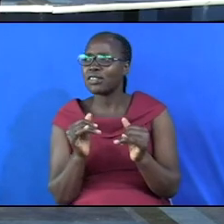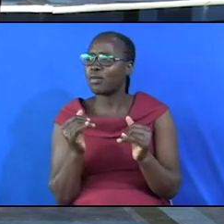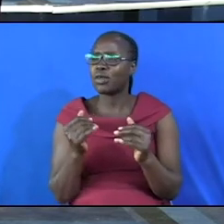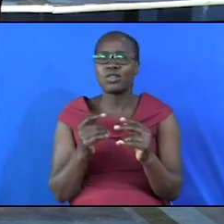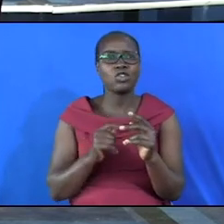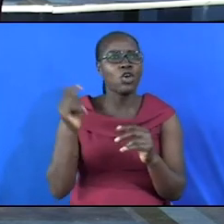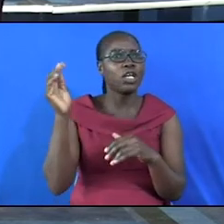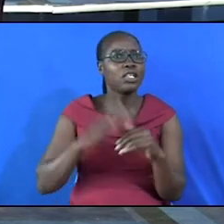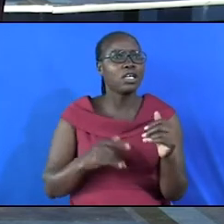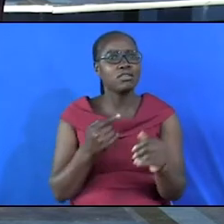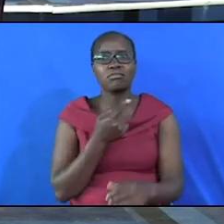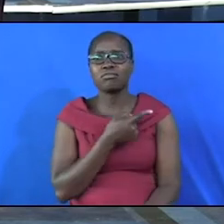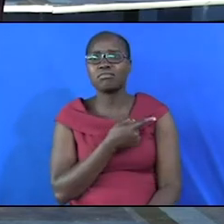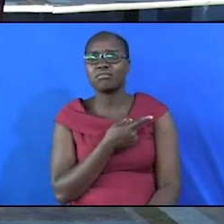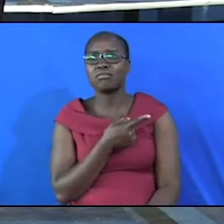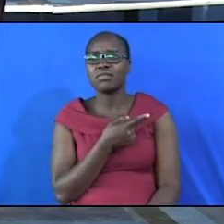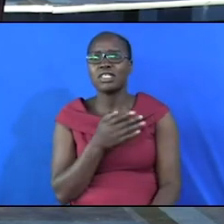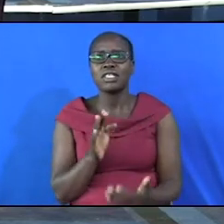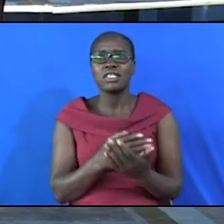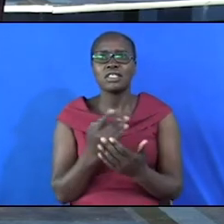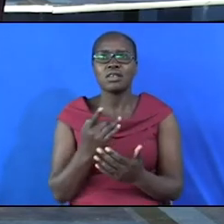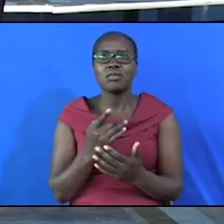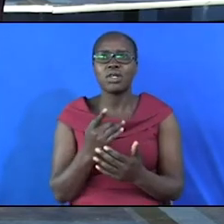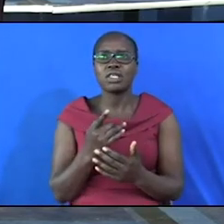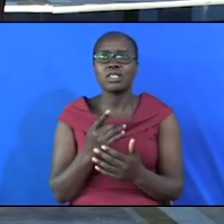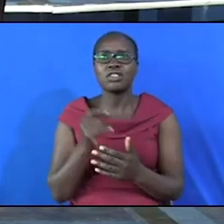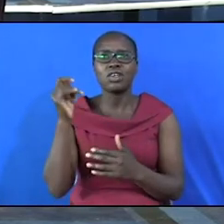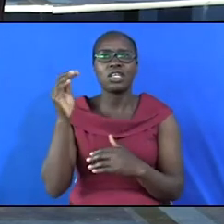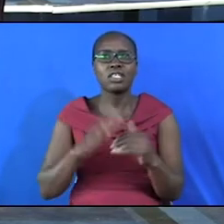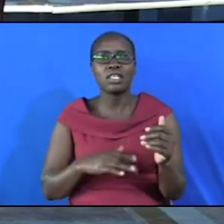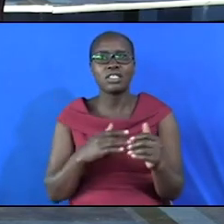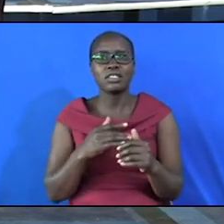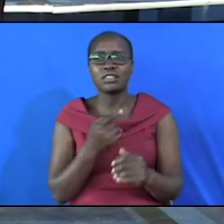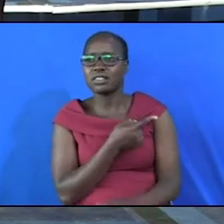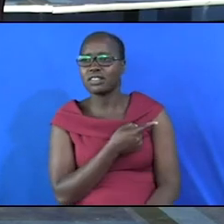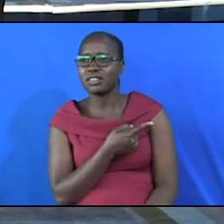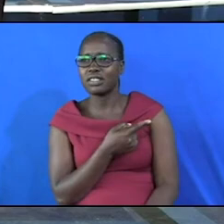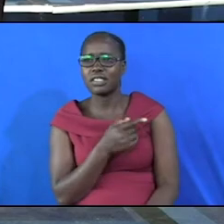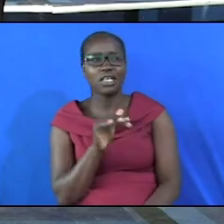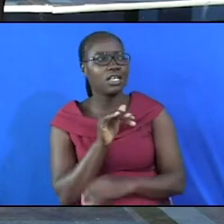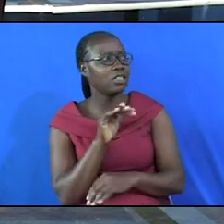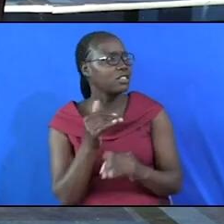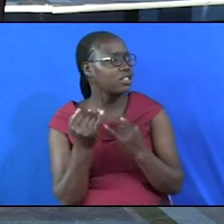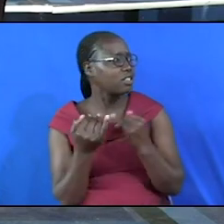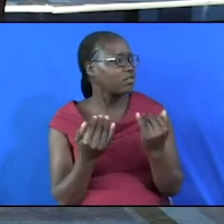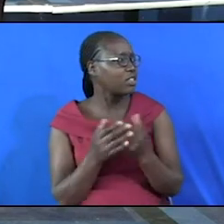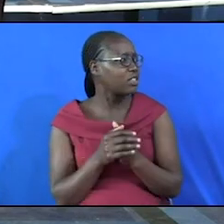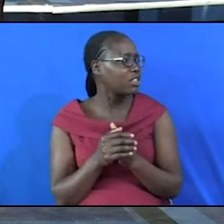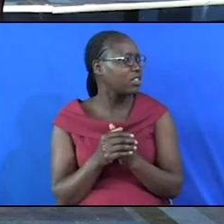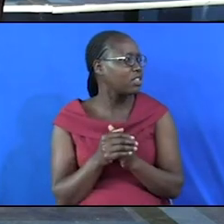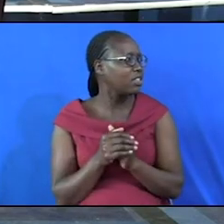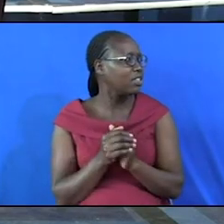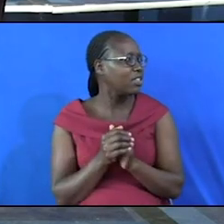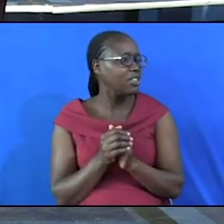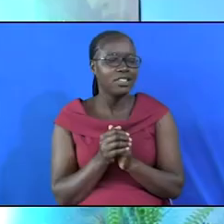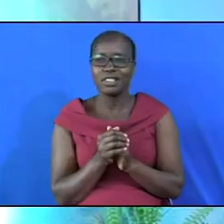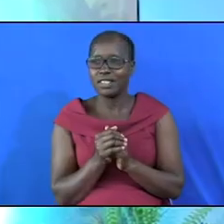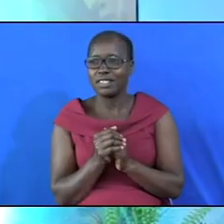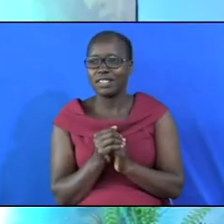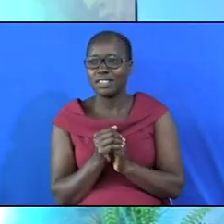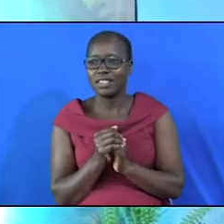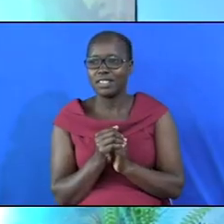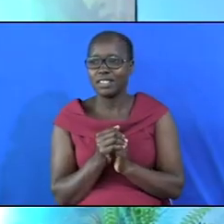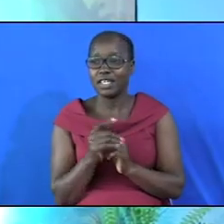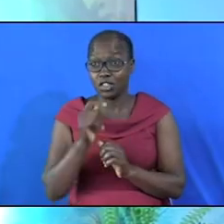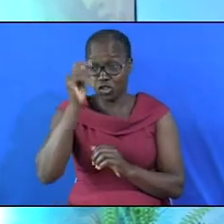me. Someone who is taller than me. Elder Uma, do you think you're taller than me? Yeah, please come. Please come. I think you